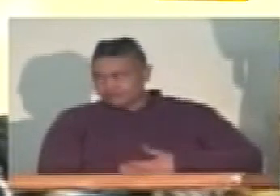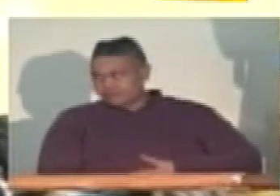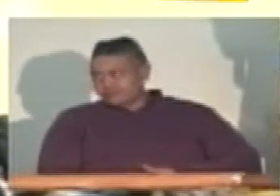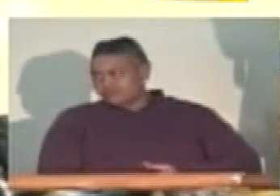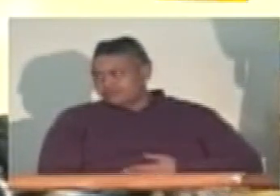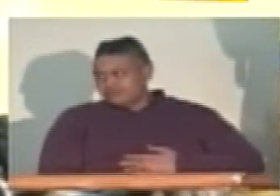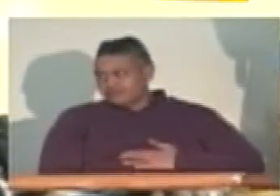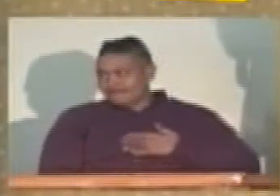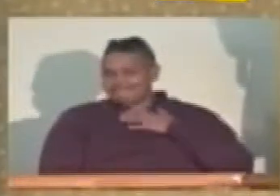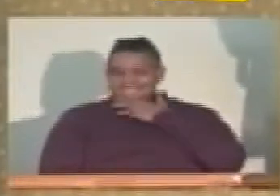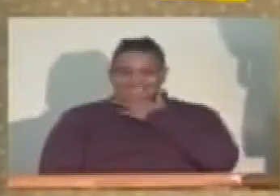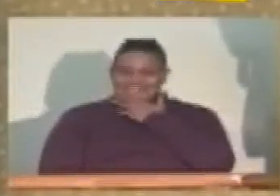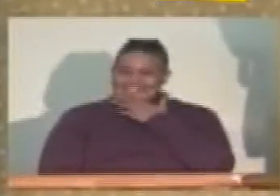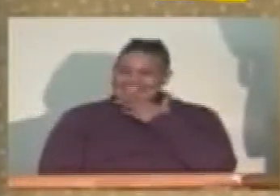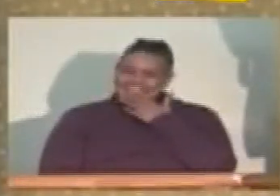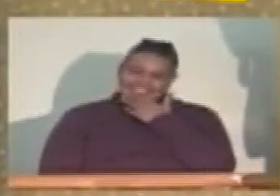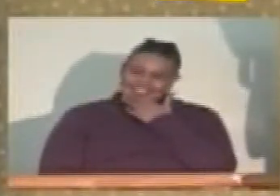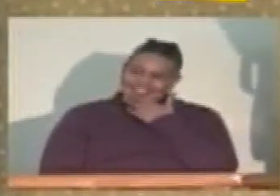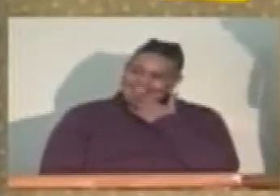thank you. Thank you.